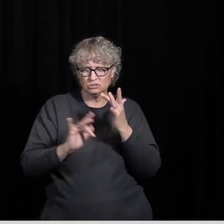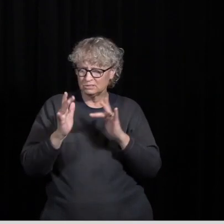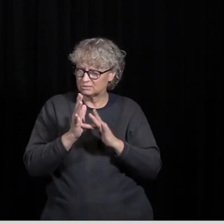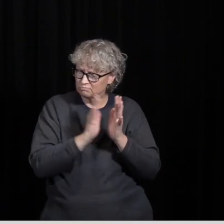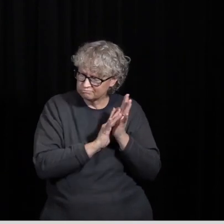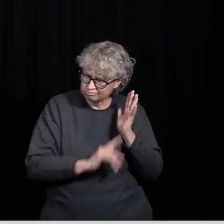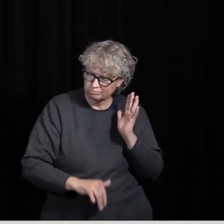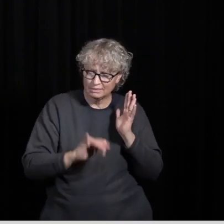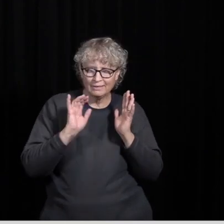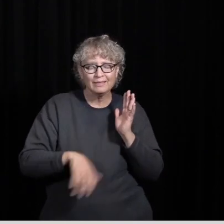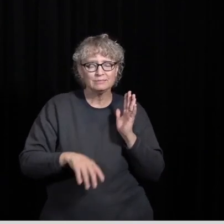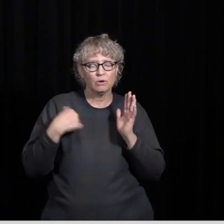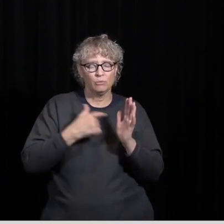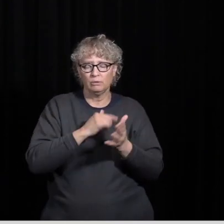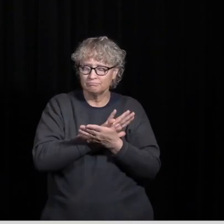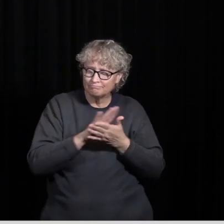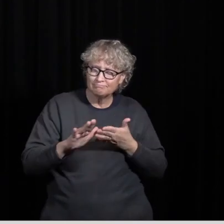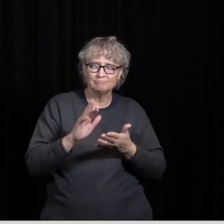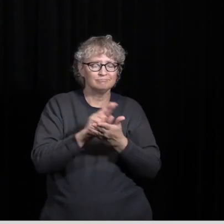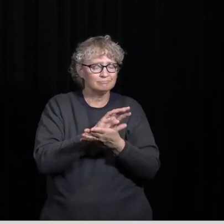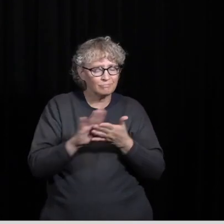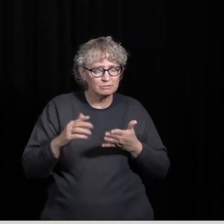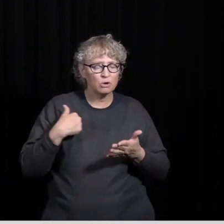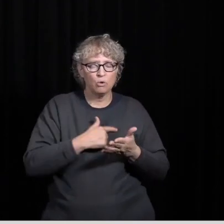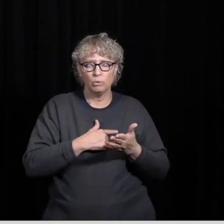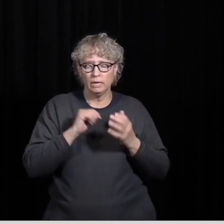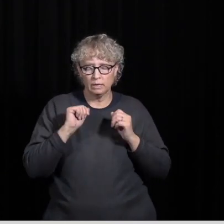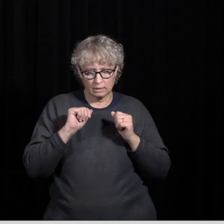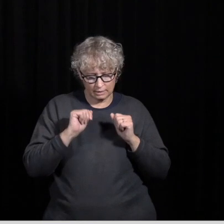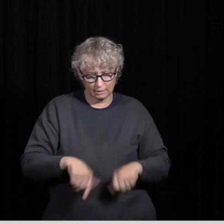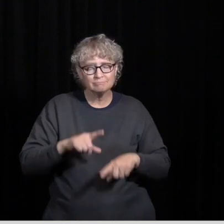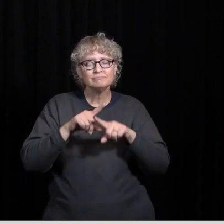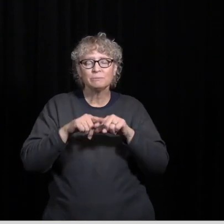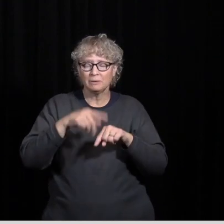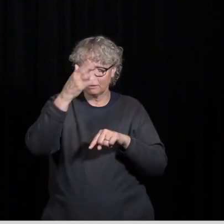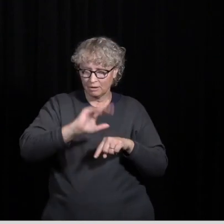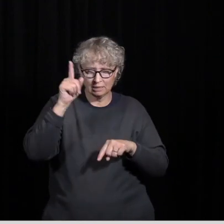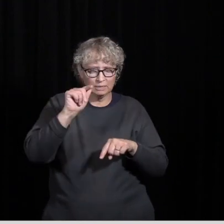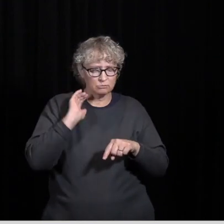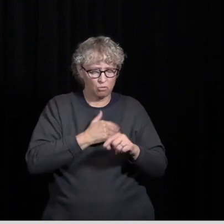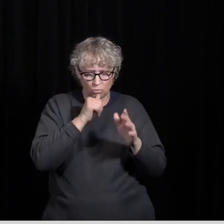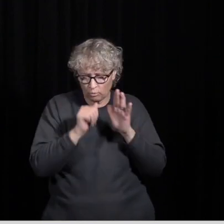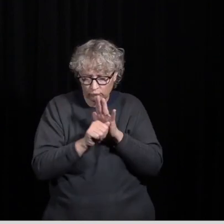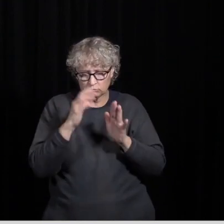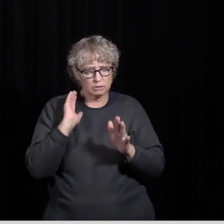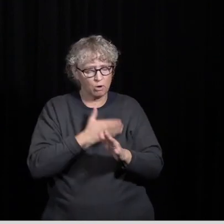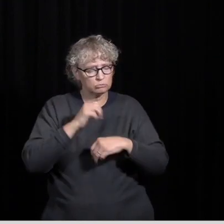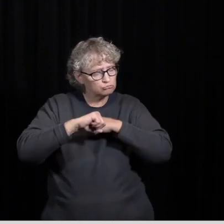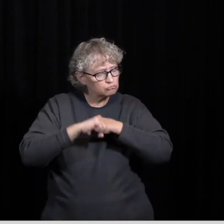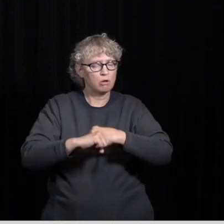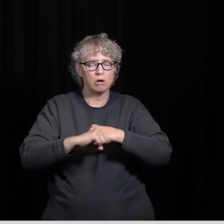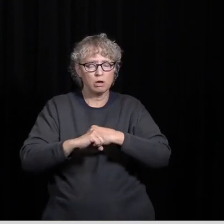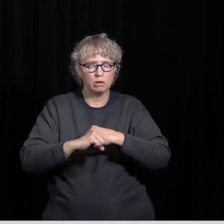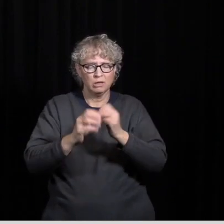we'd never sinned before God, that makes us righteous so that we can count on God as our refuge and our stronghold. God, as we take this,